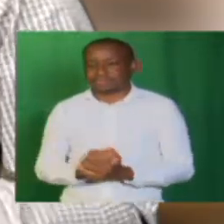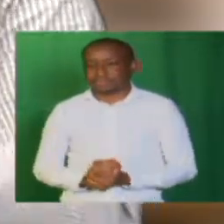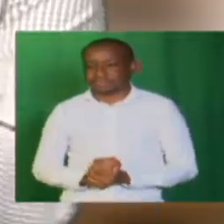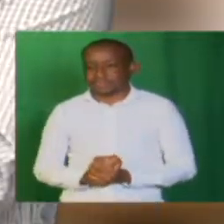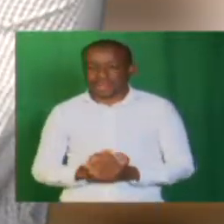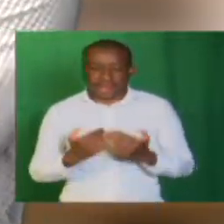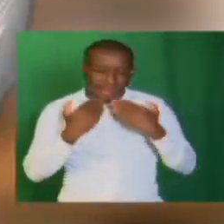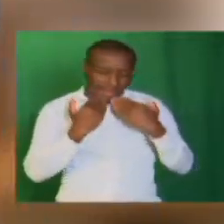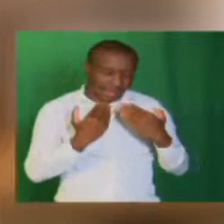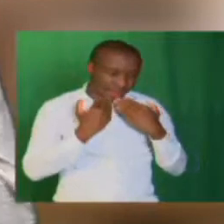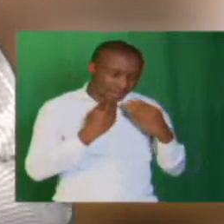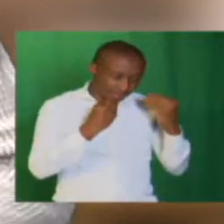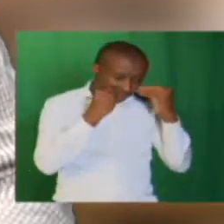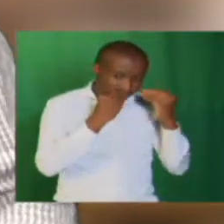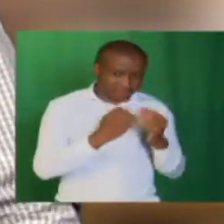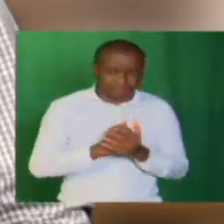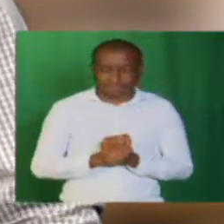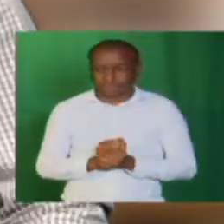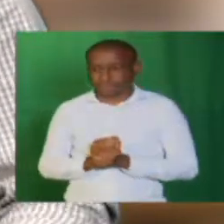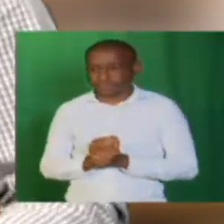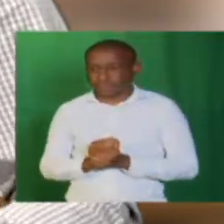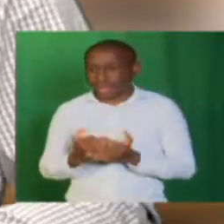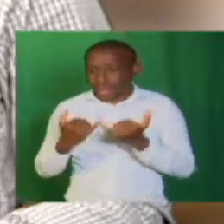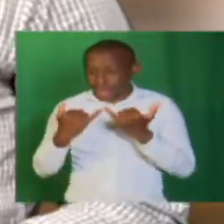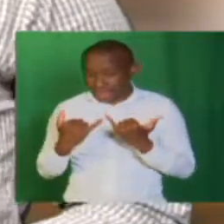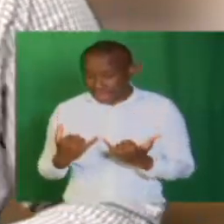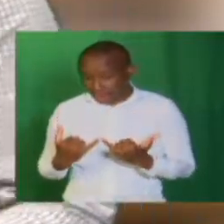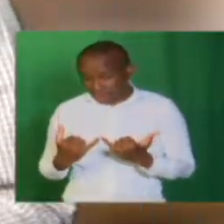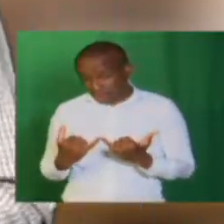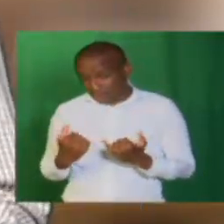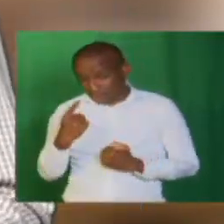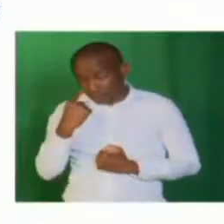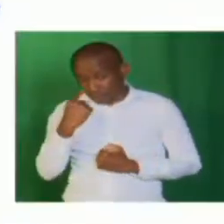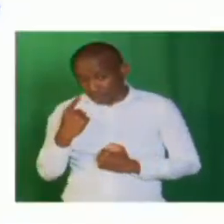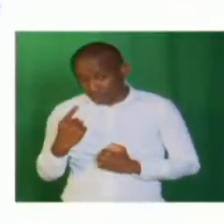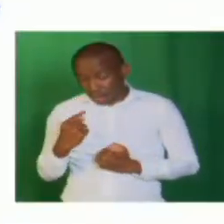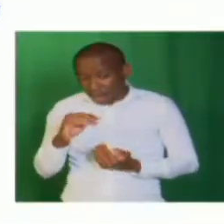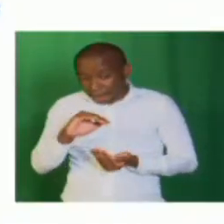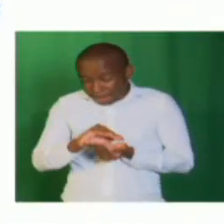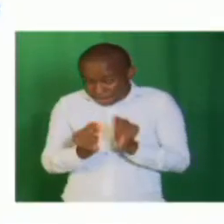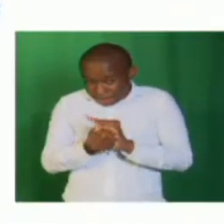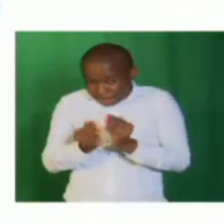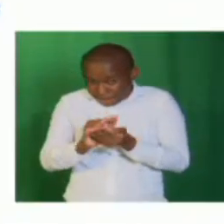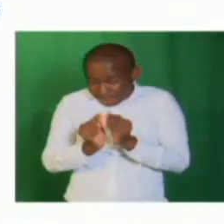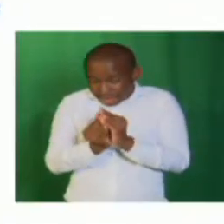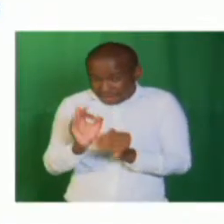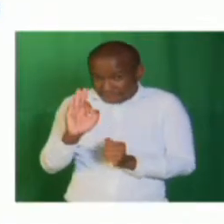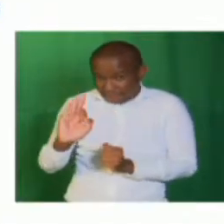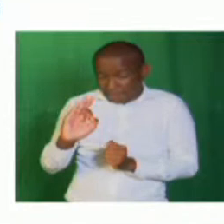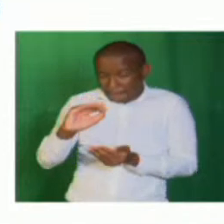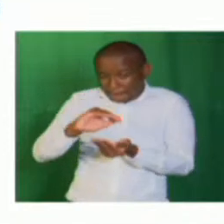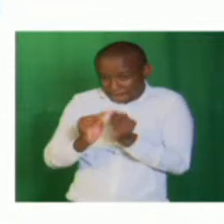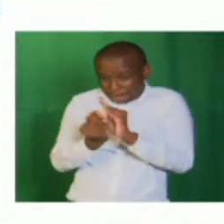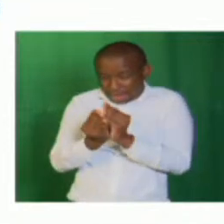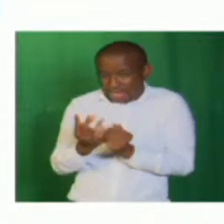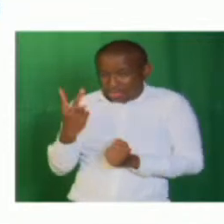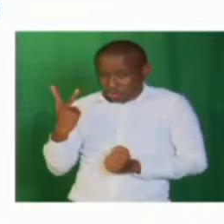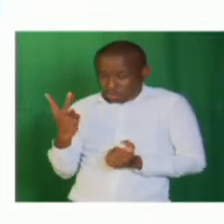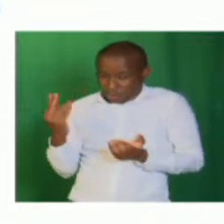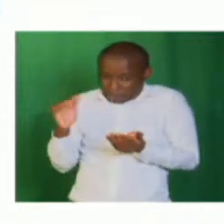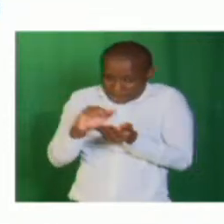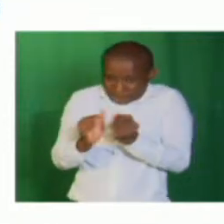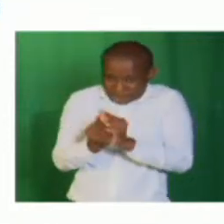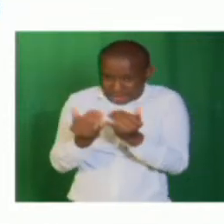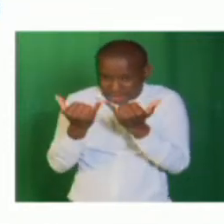please. Thank you very much, Kwazi. Let us now go on to composing the functions, forming composite functions.